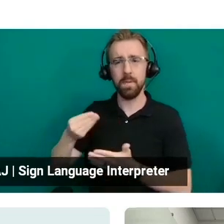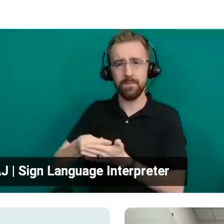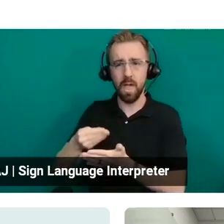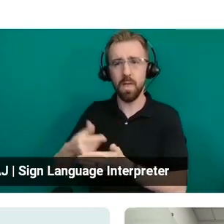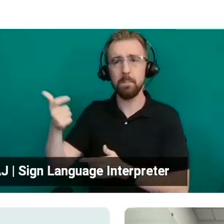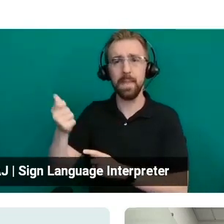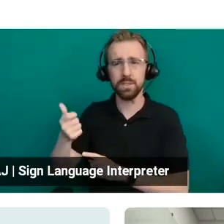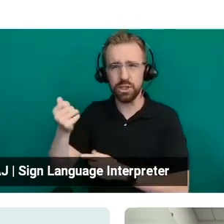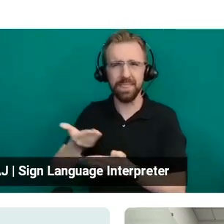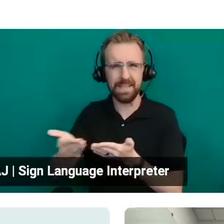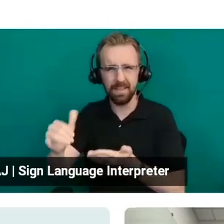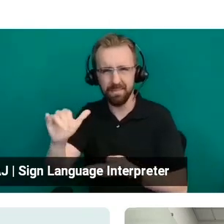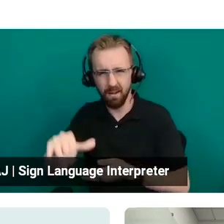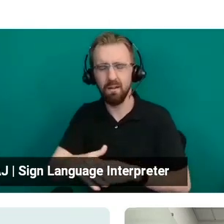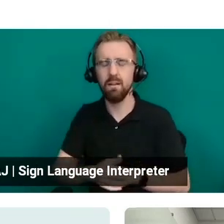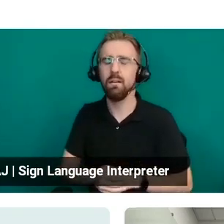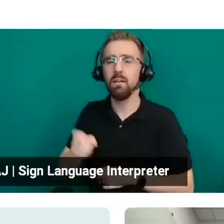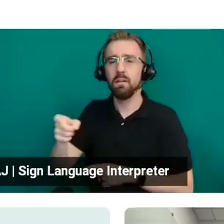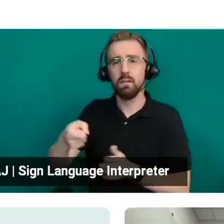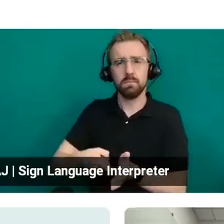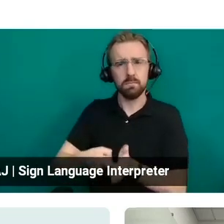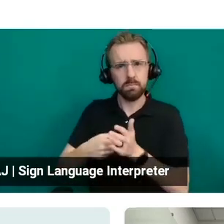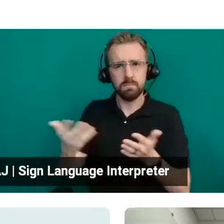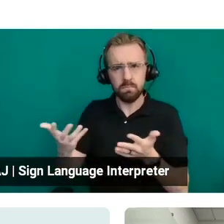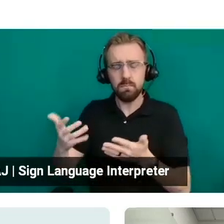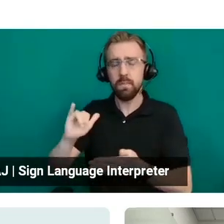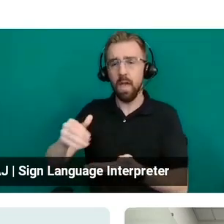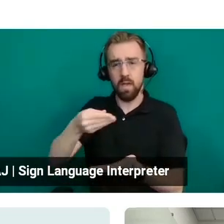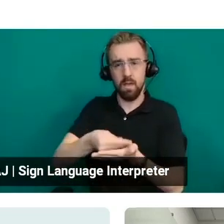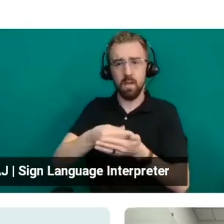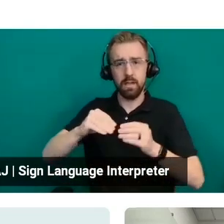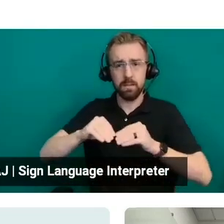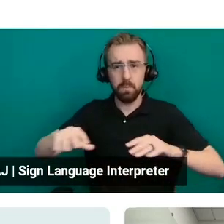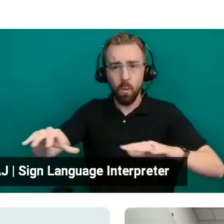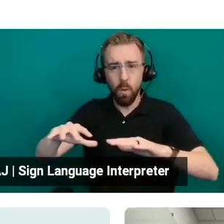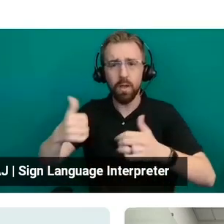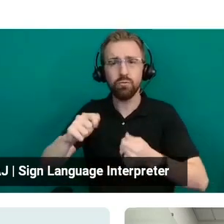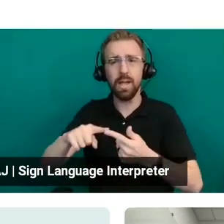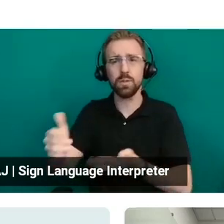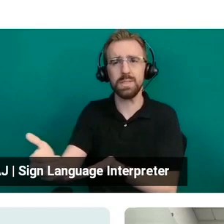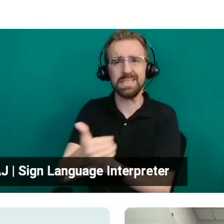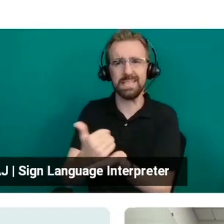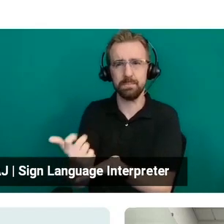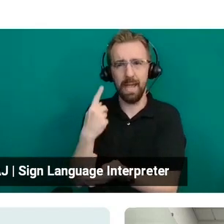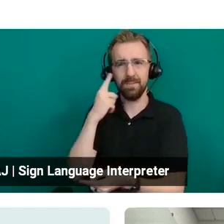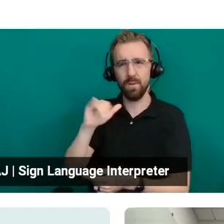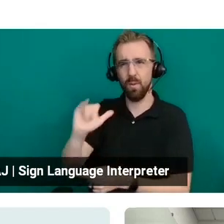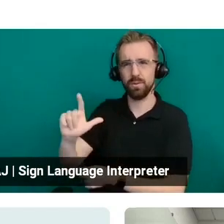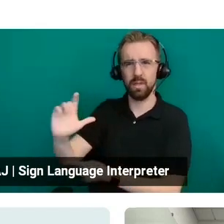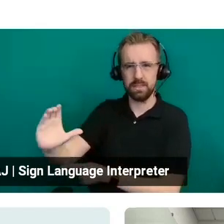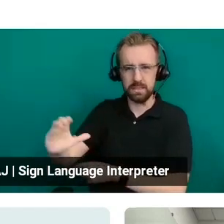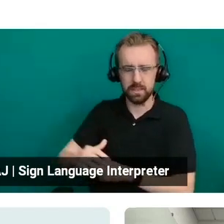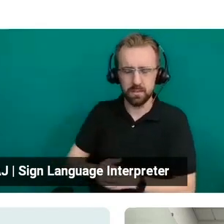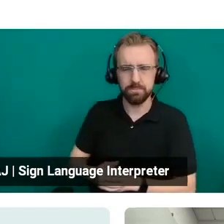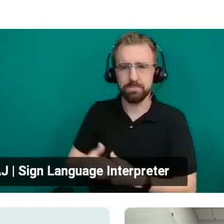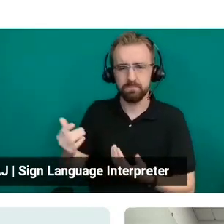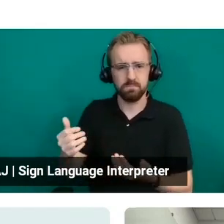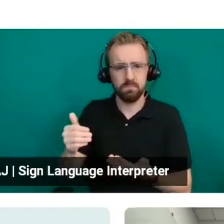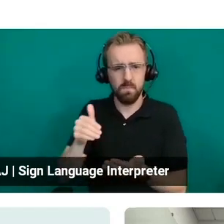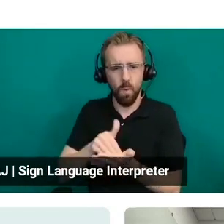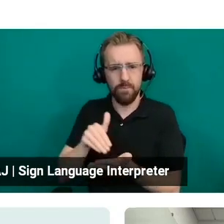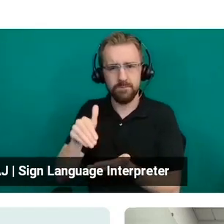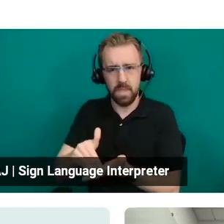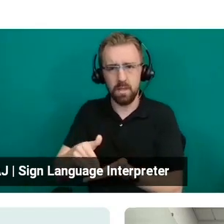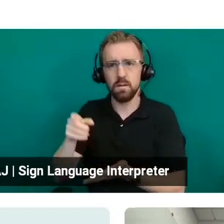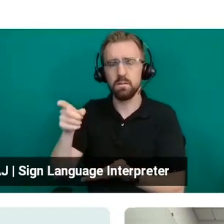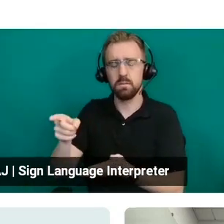things like that. And their mandate is to deploy that capital and generate a return for those LPs. And in a lot of cases,